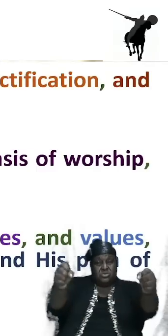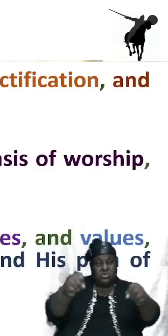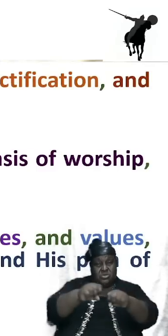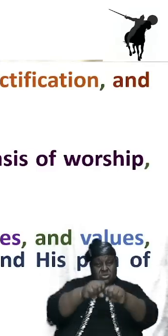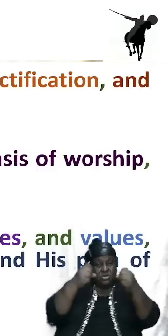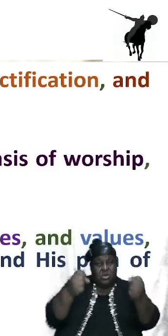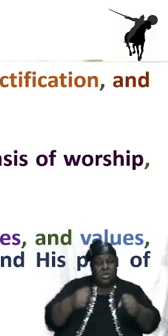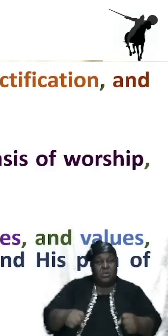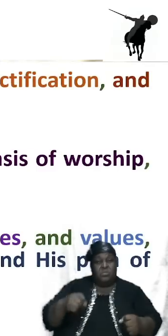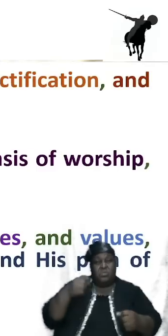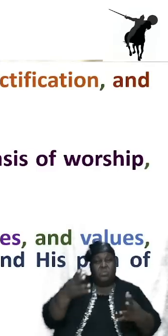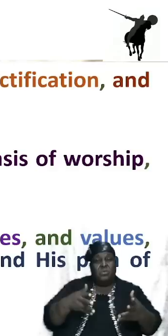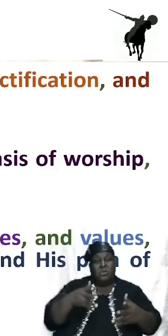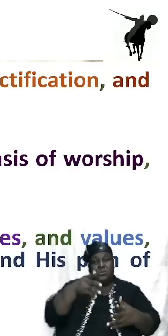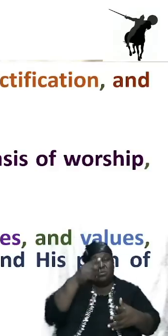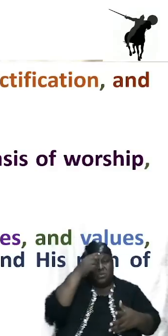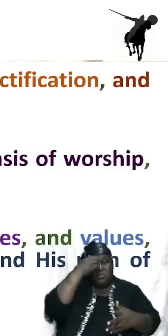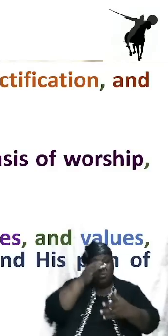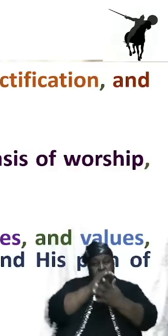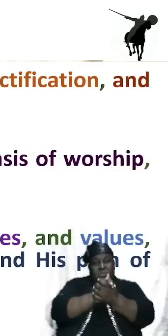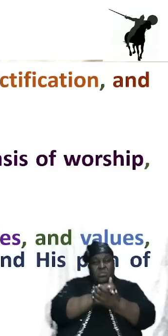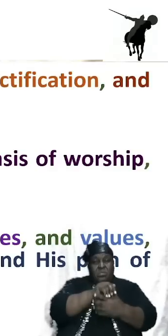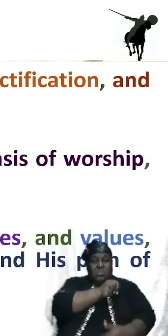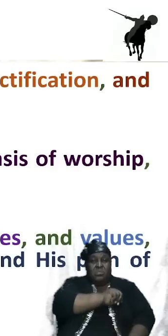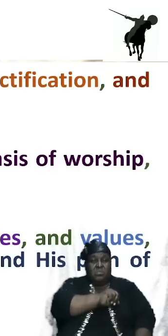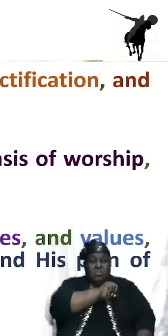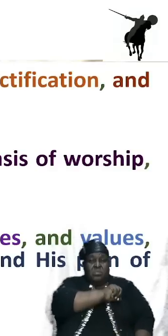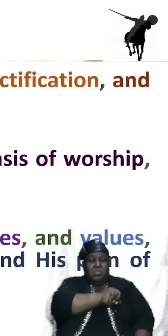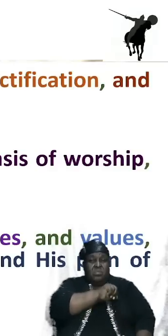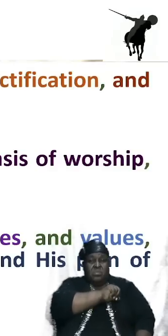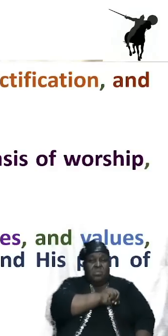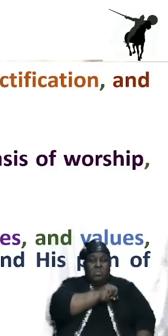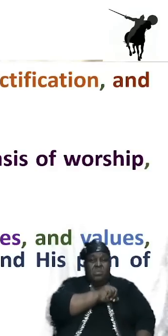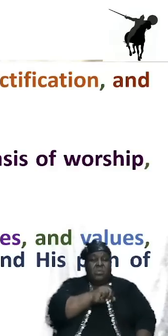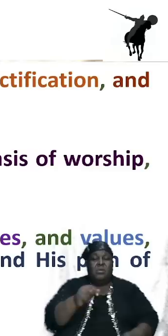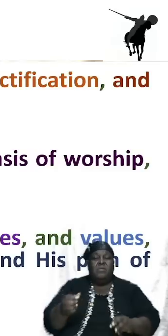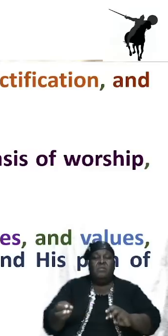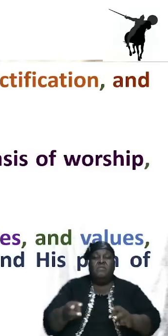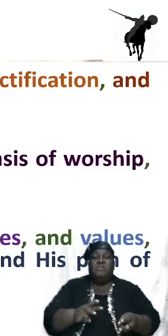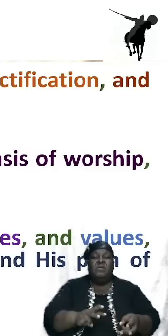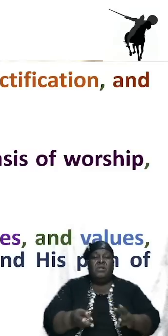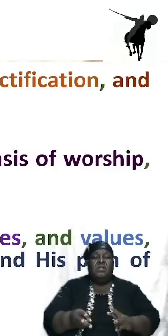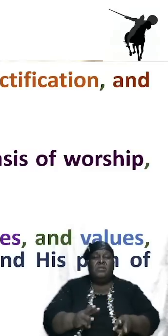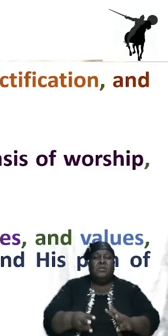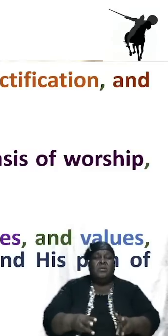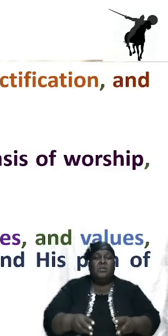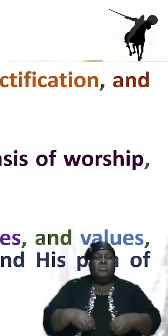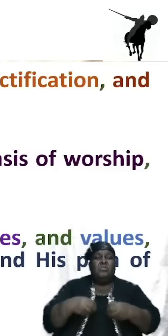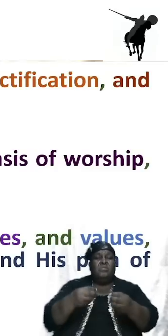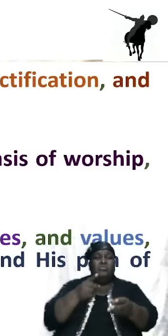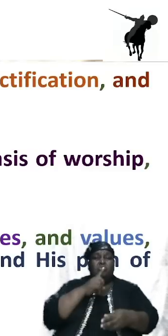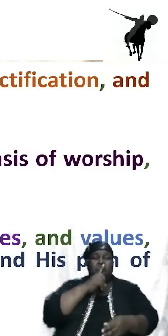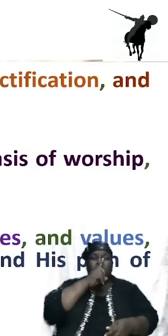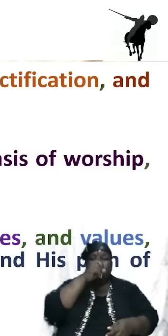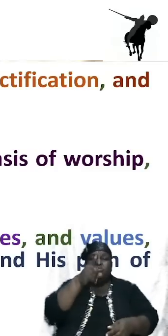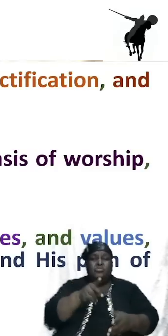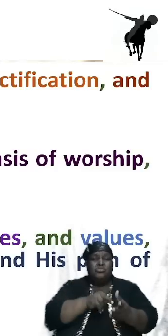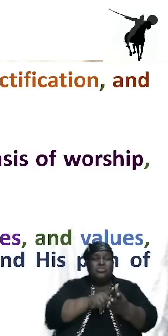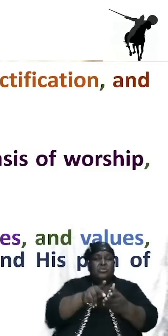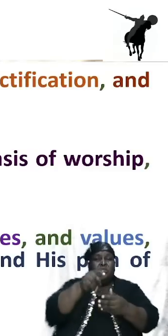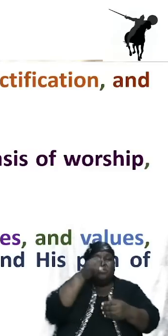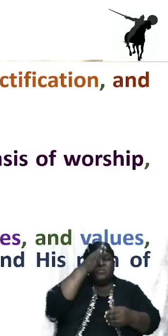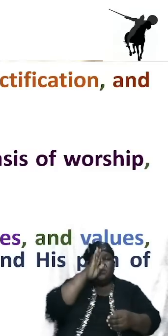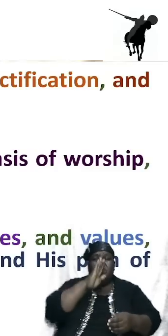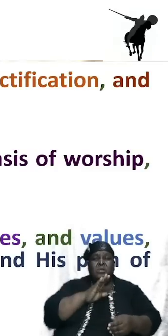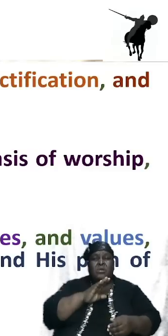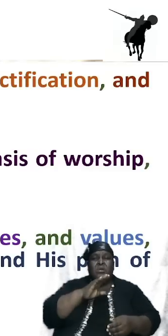your attitude. It shapes your values. Amen. It provides a true representation of God